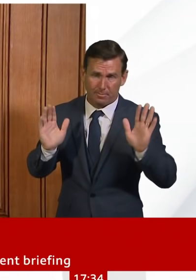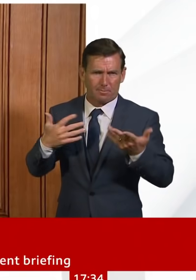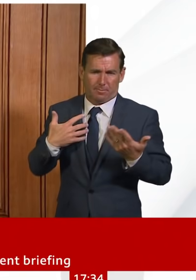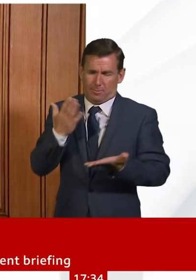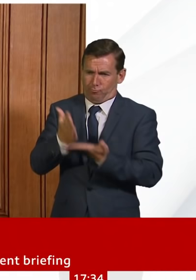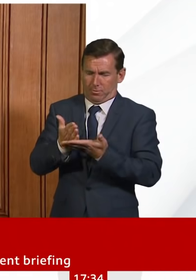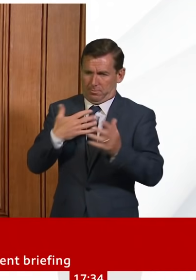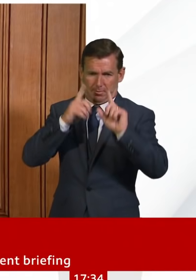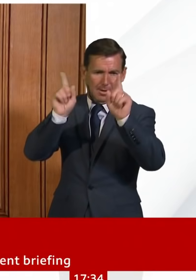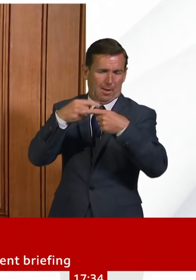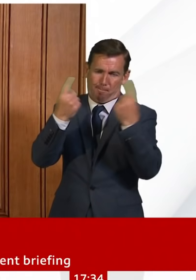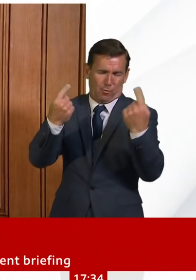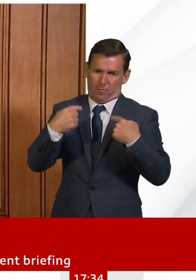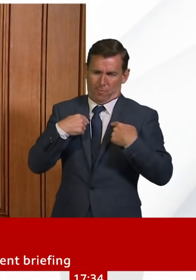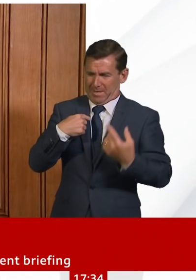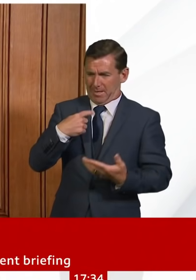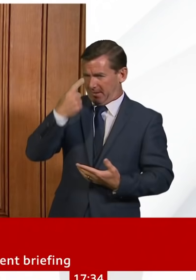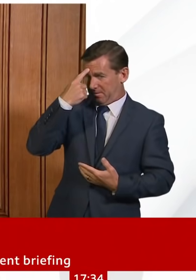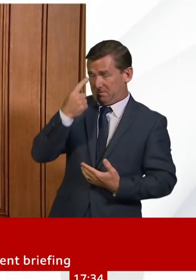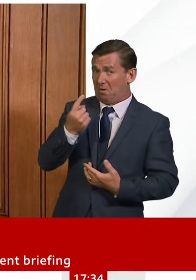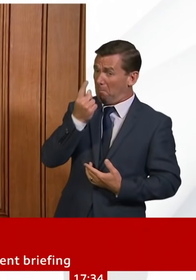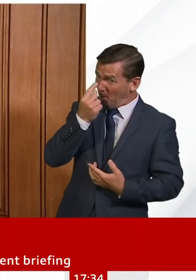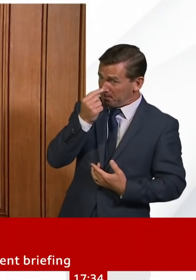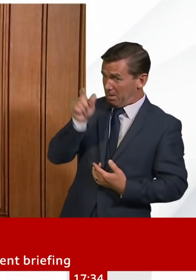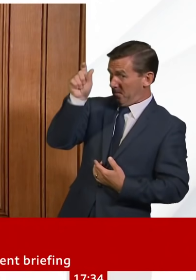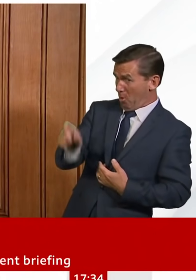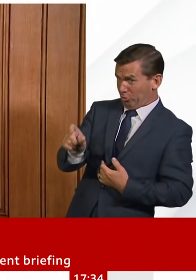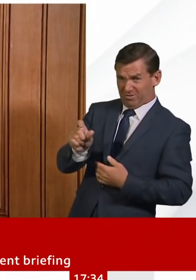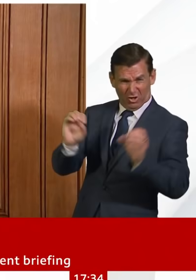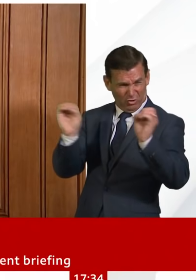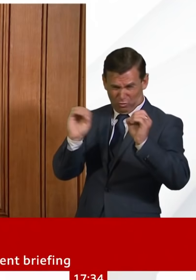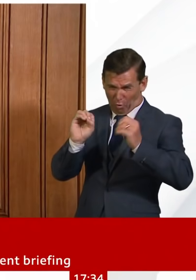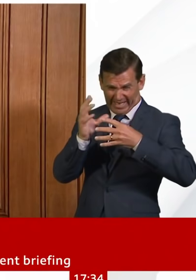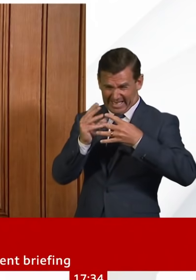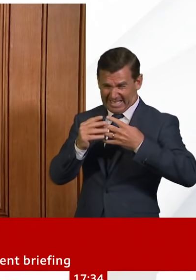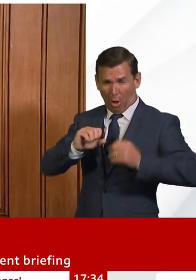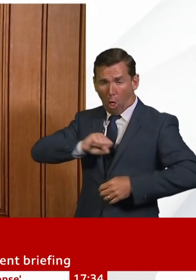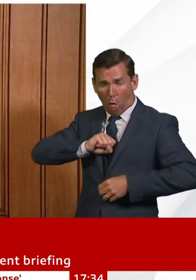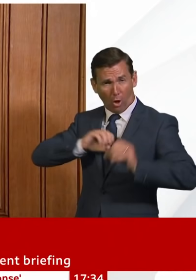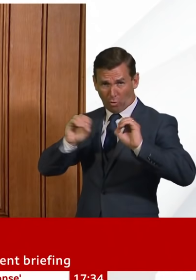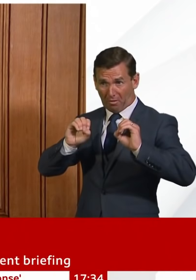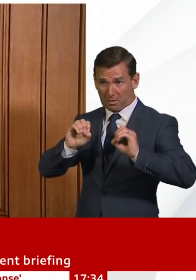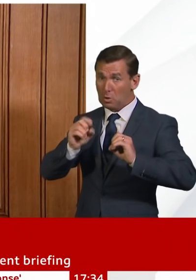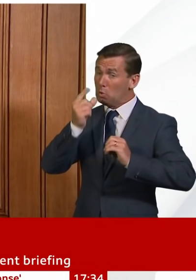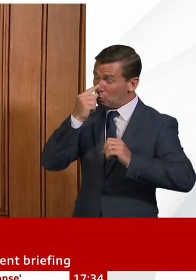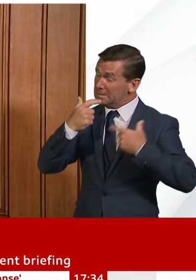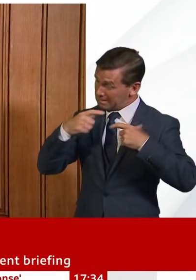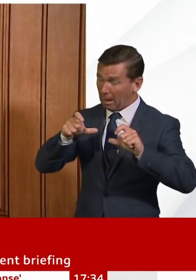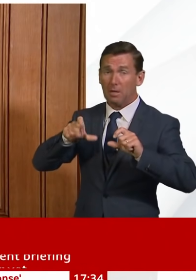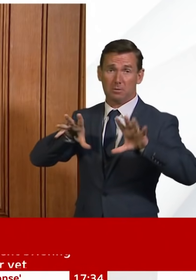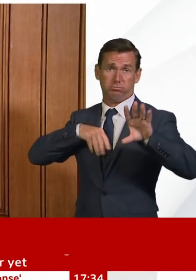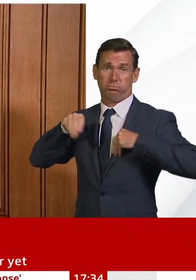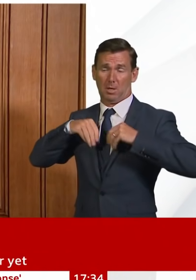some cases where spread occurs from asymptomatic or pre-symptomatic people, but the